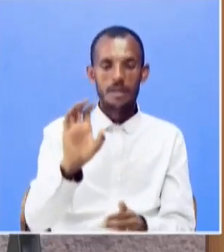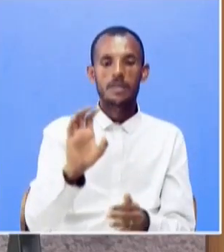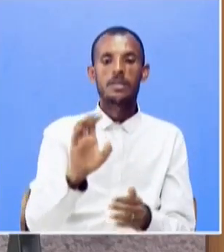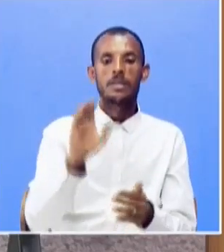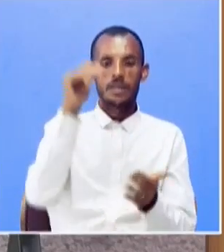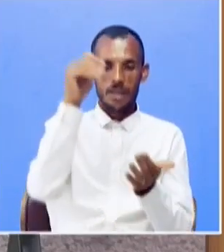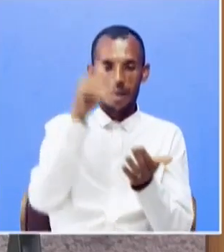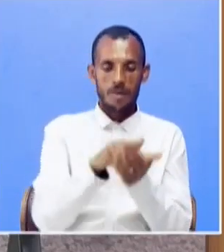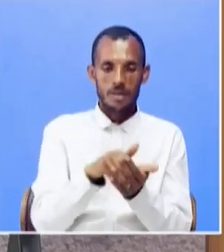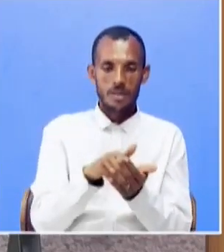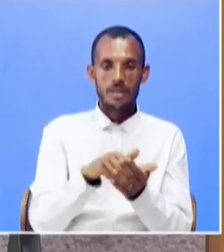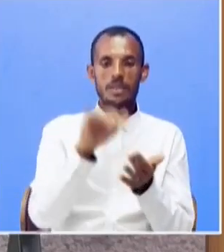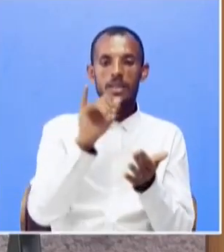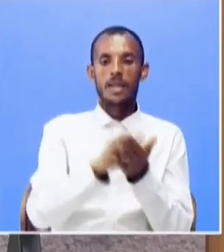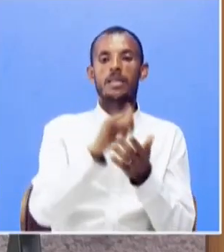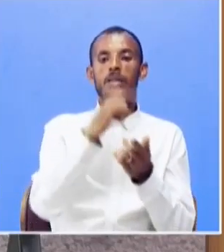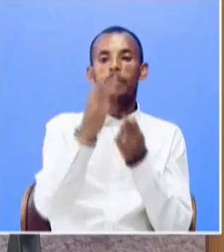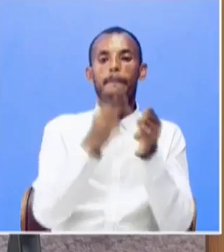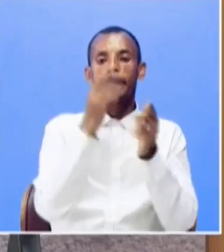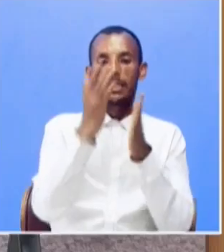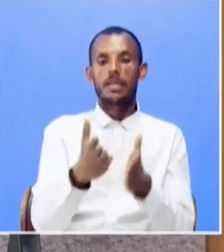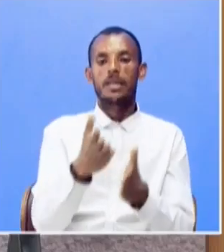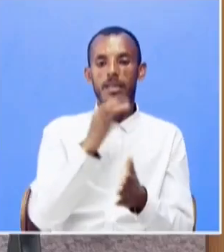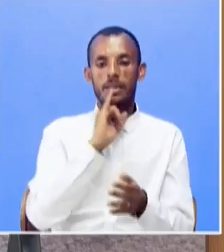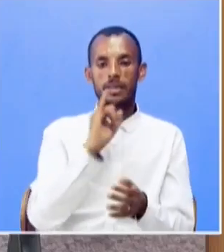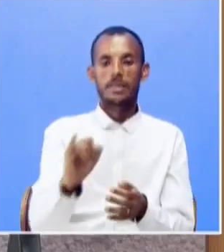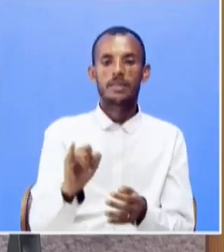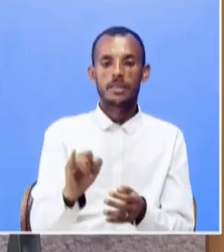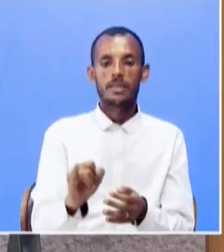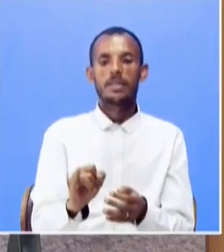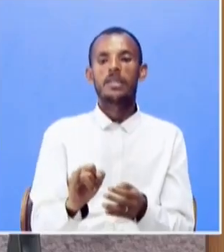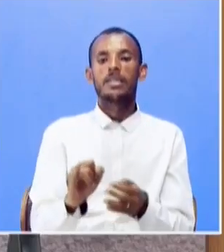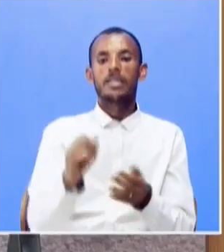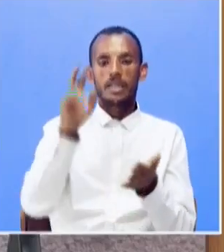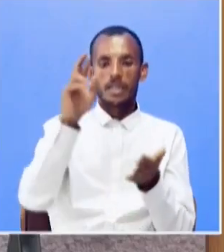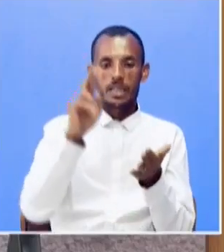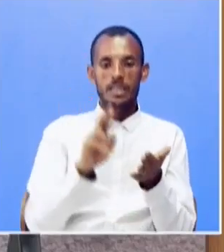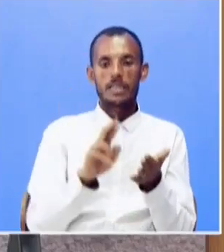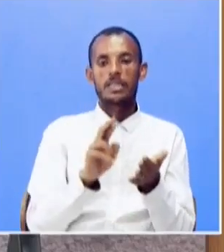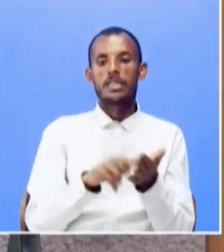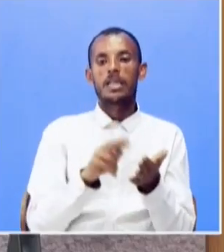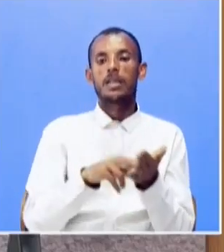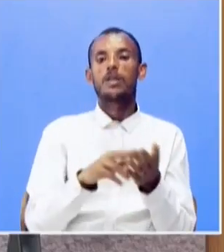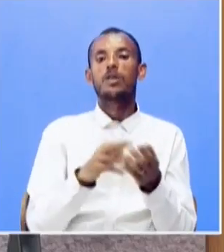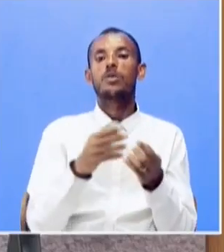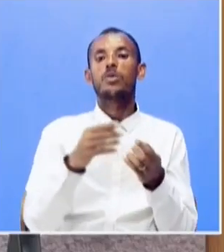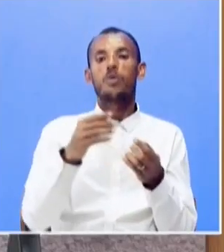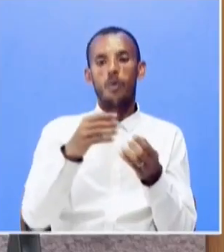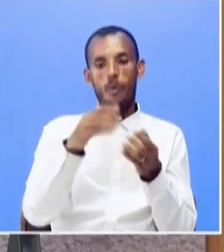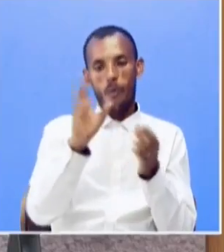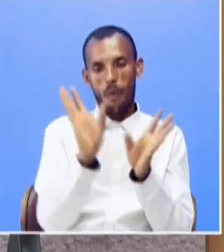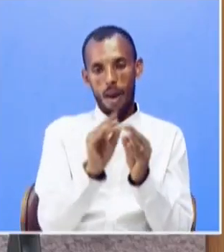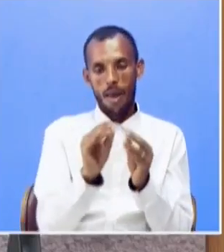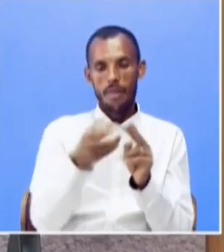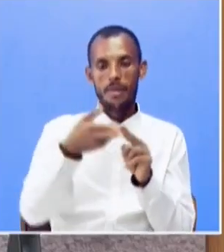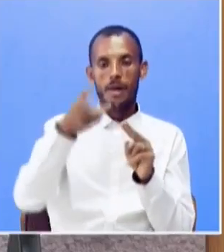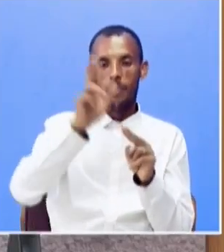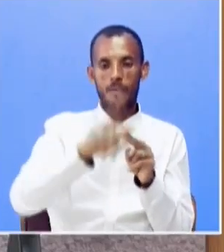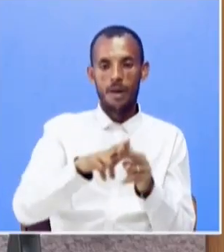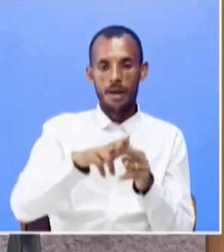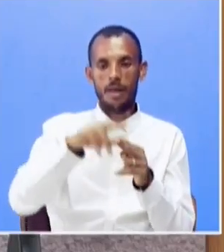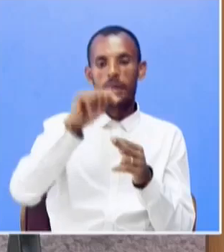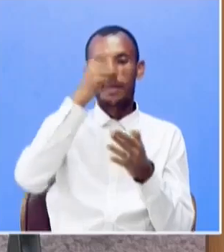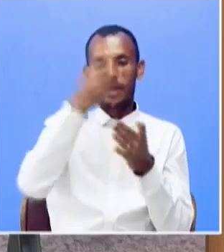500,000, that merchant is registered to collect turnover tax. So,